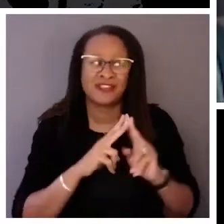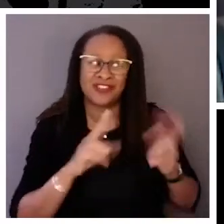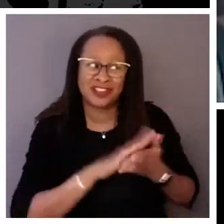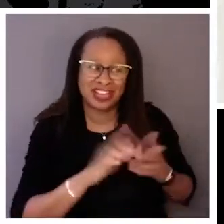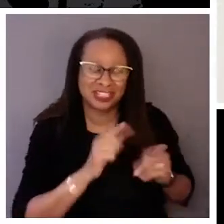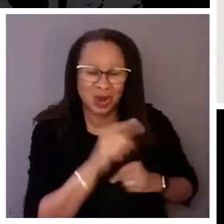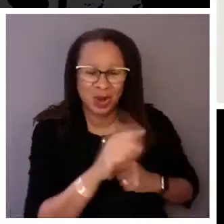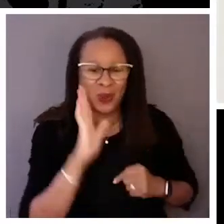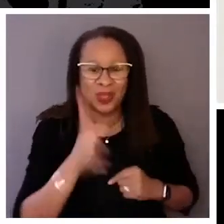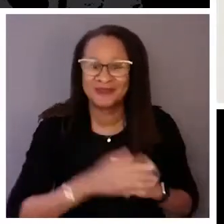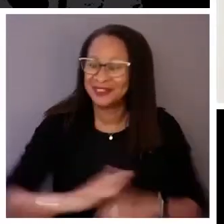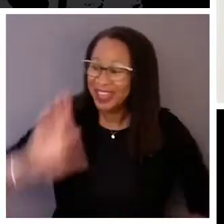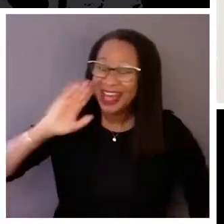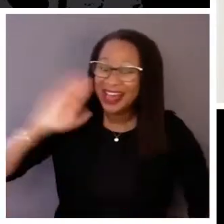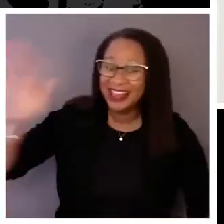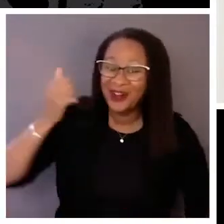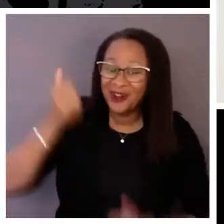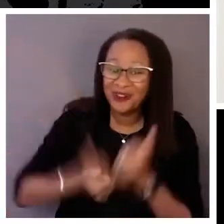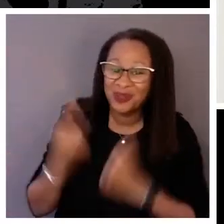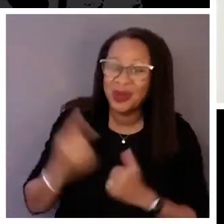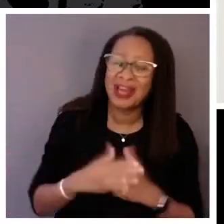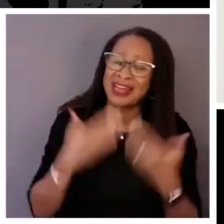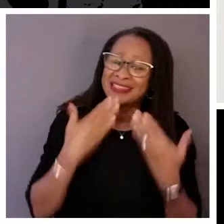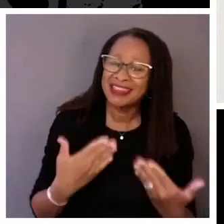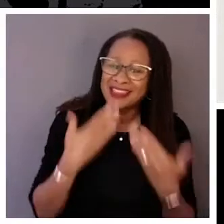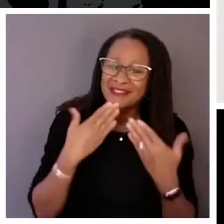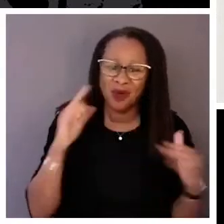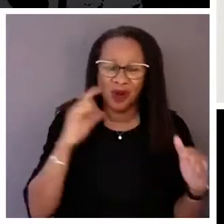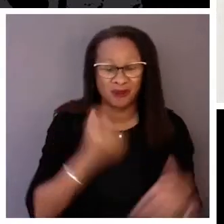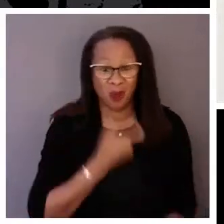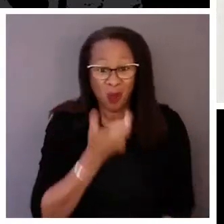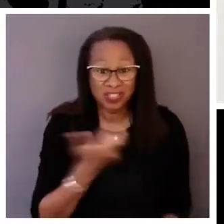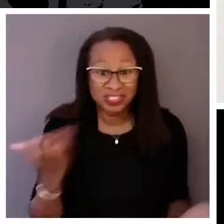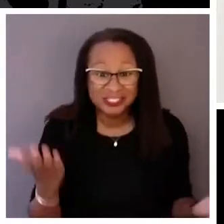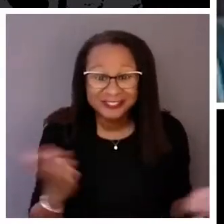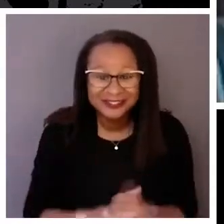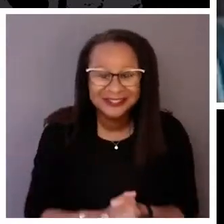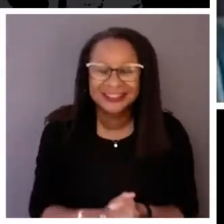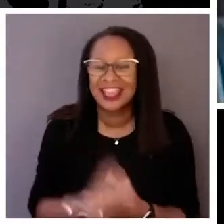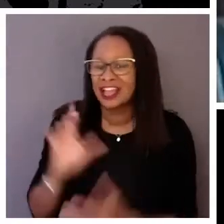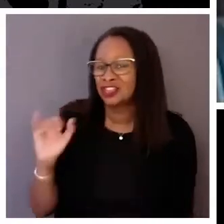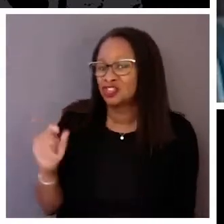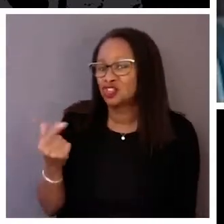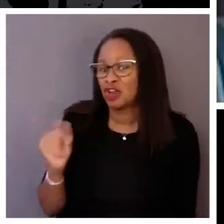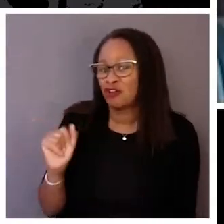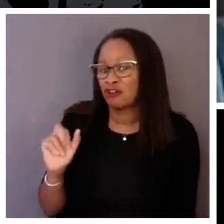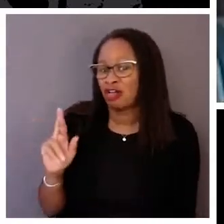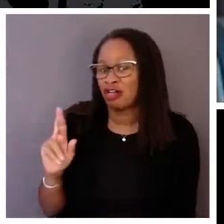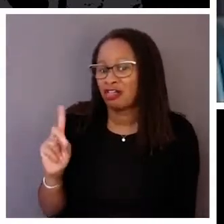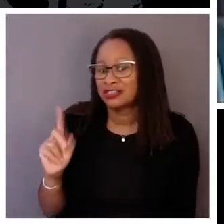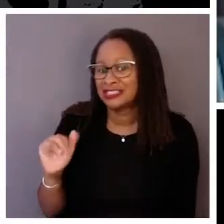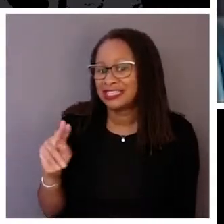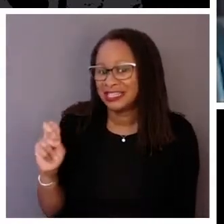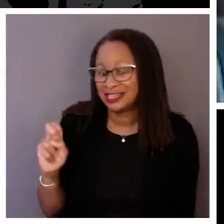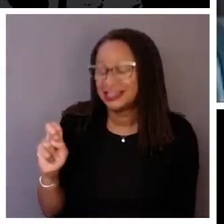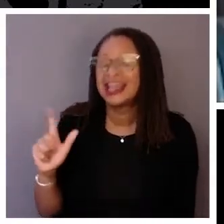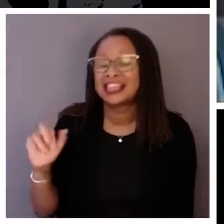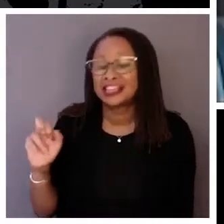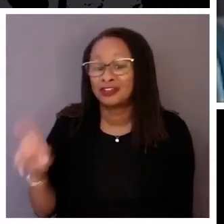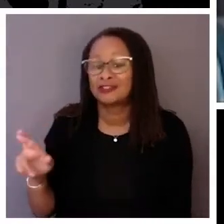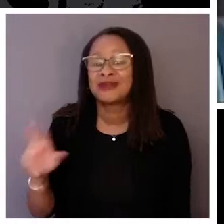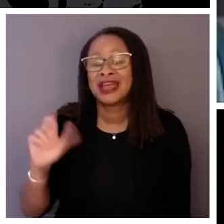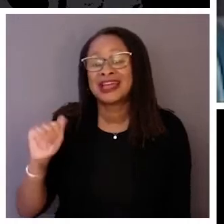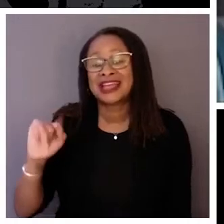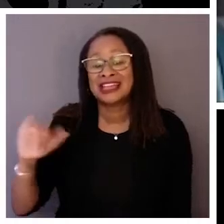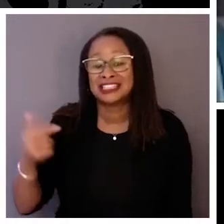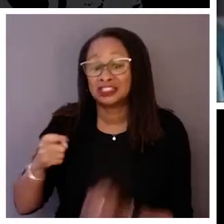to her. Hello, everybody. Thank you for watching. Geraldine Leder, who's the casting director extraordinaire, but